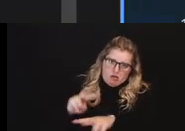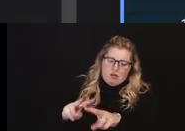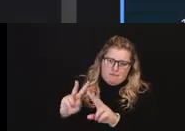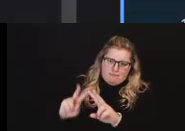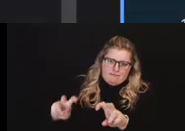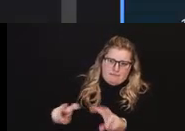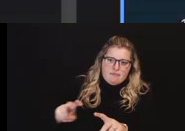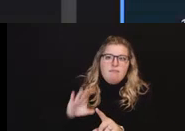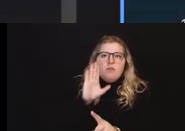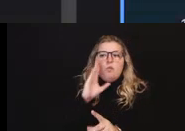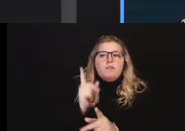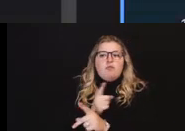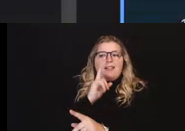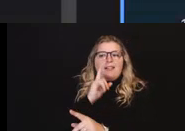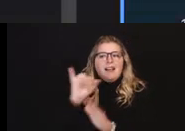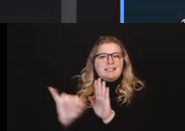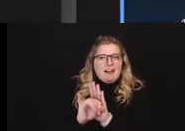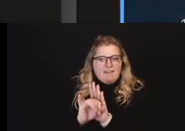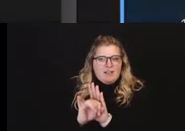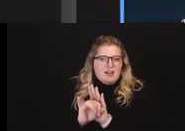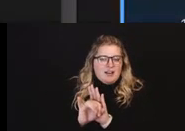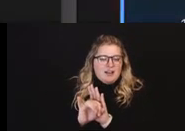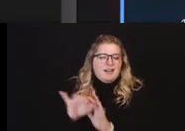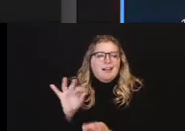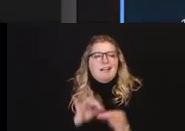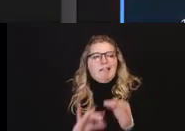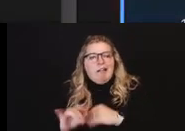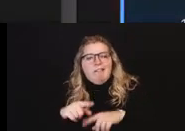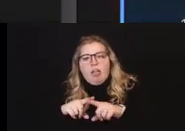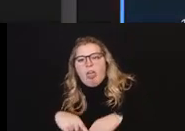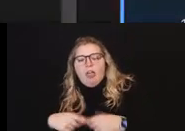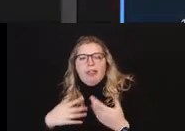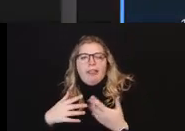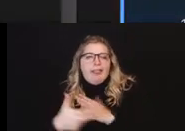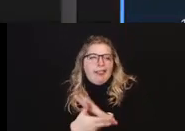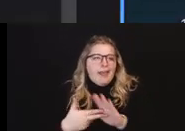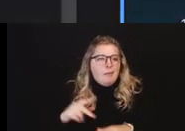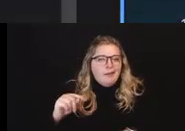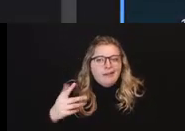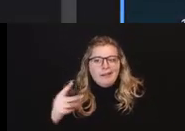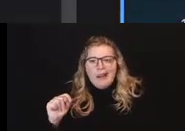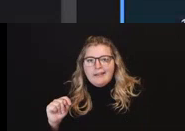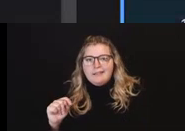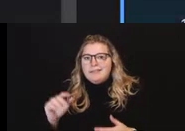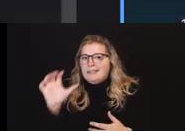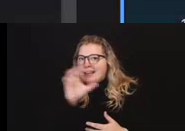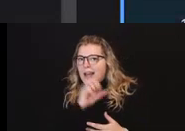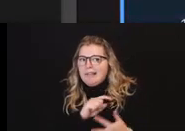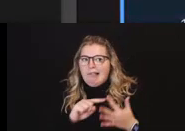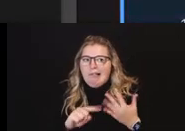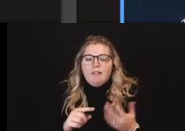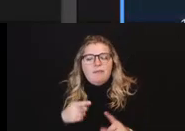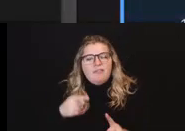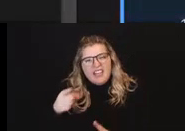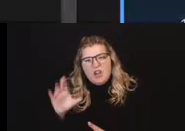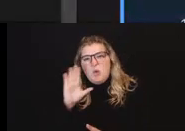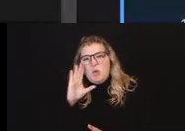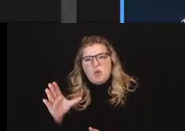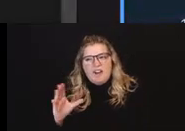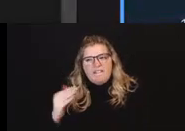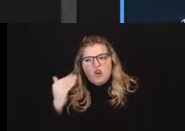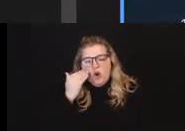have correctly identified those for sure. Instead of just relying on label text or things like that to try to guess, it would have for sure known, well, this is